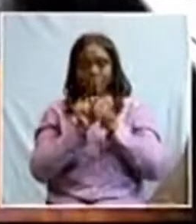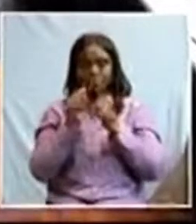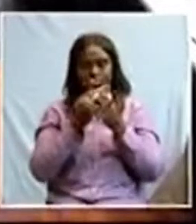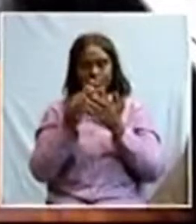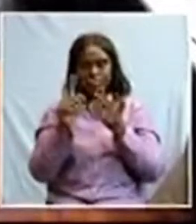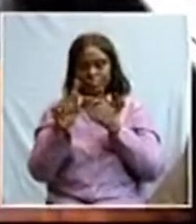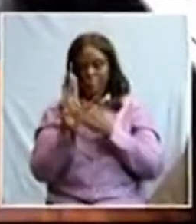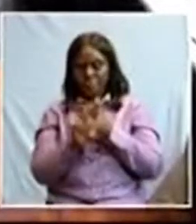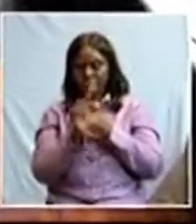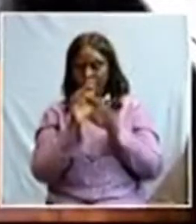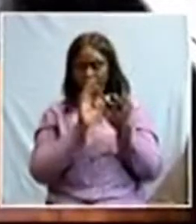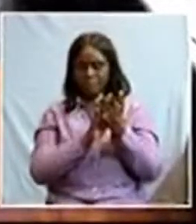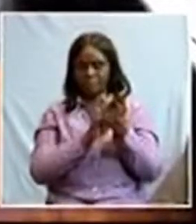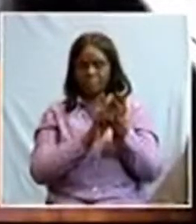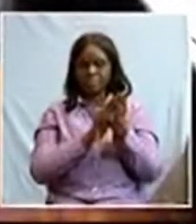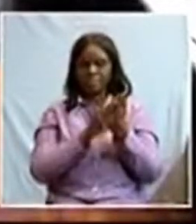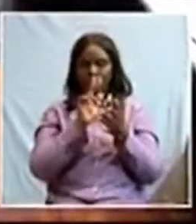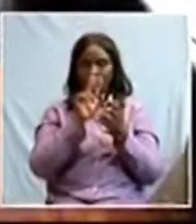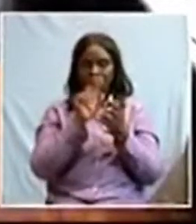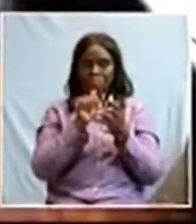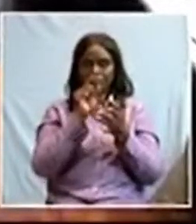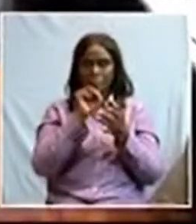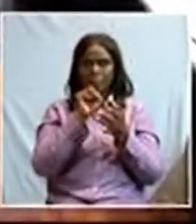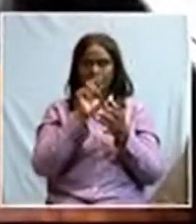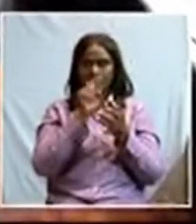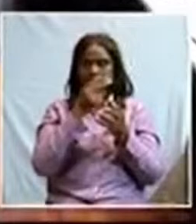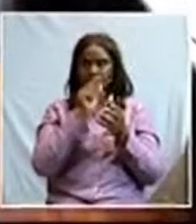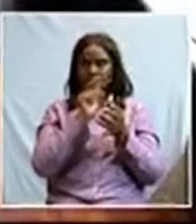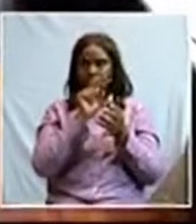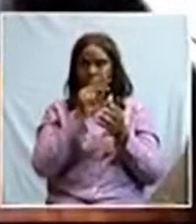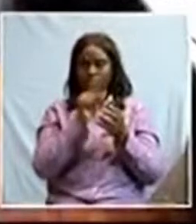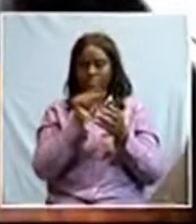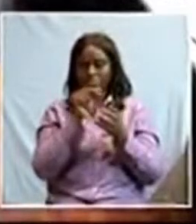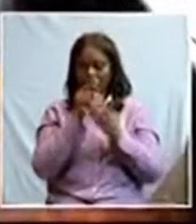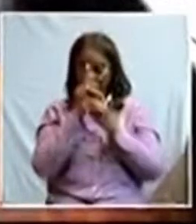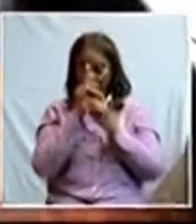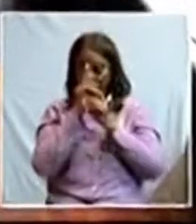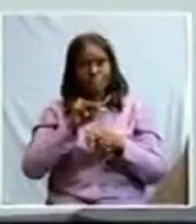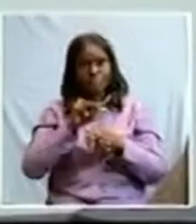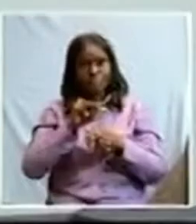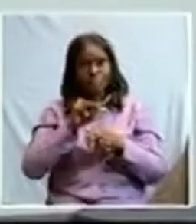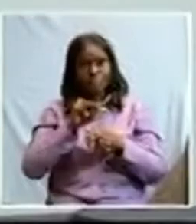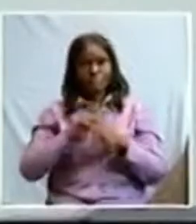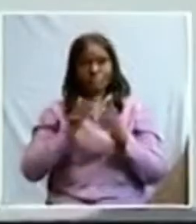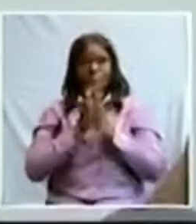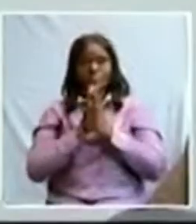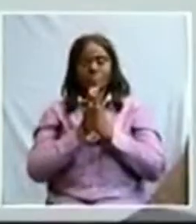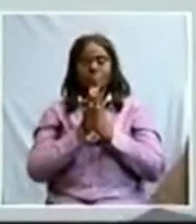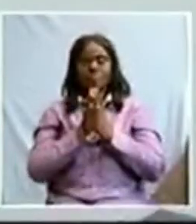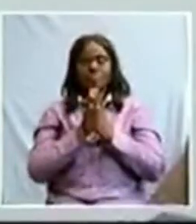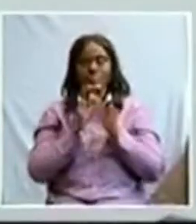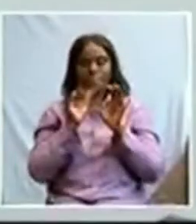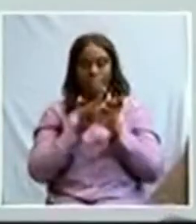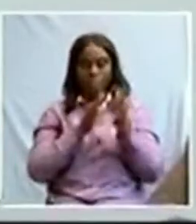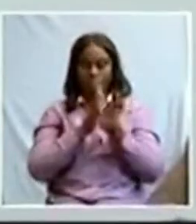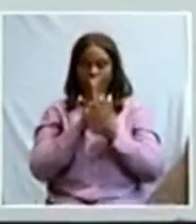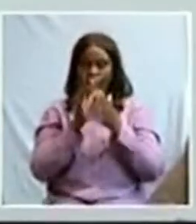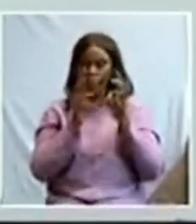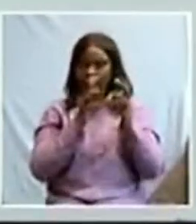utilize school desks at Kamushanga. Honorable member is asking, are they in the right